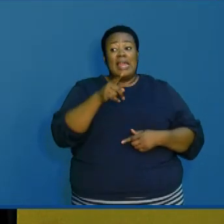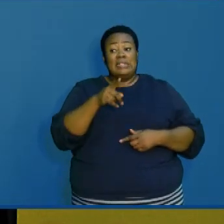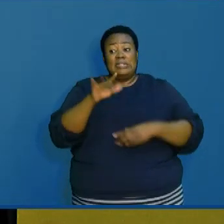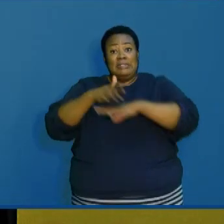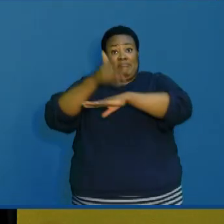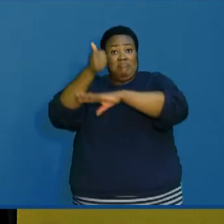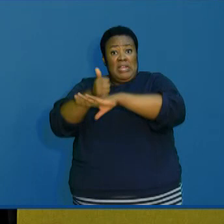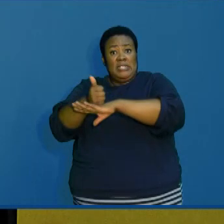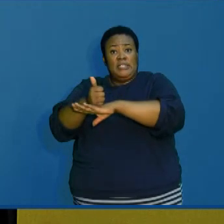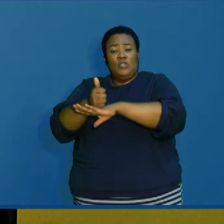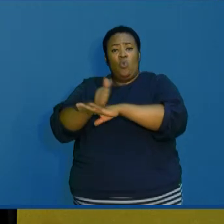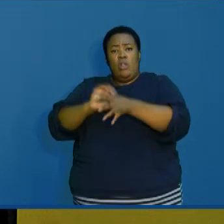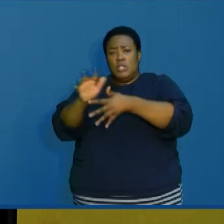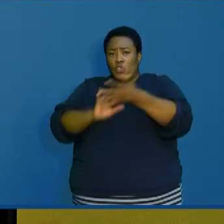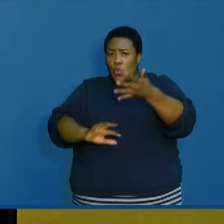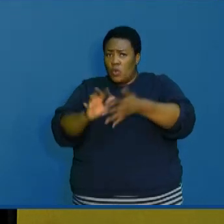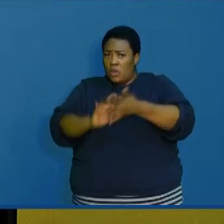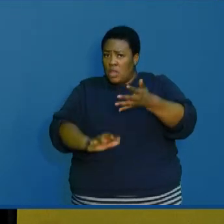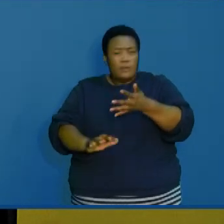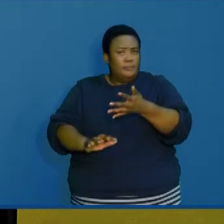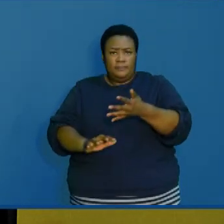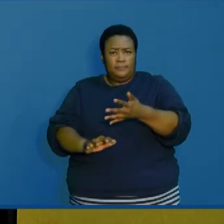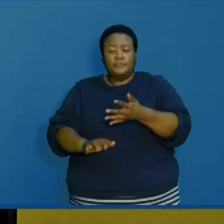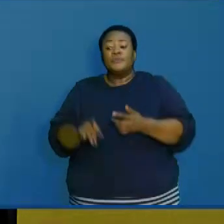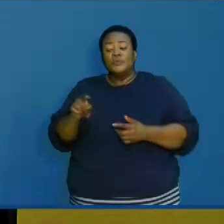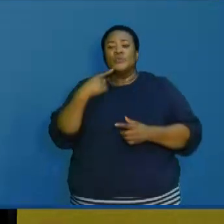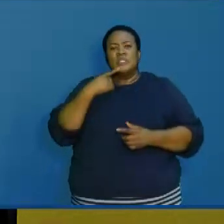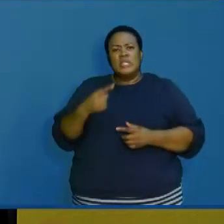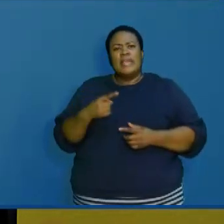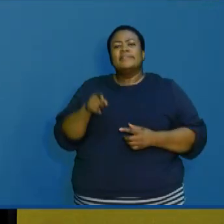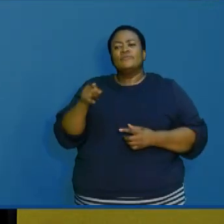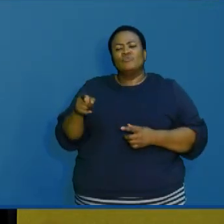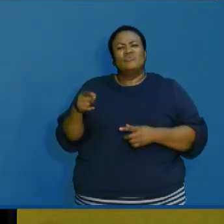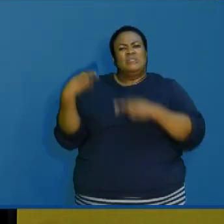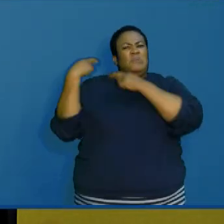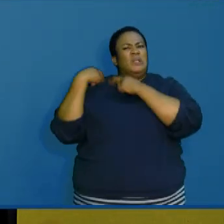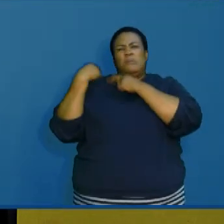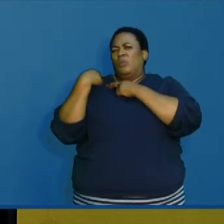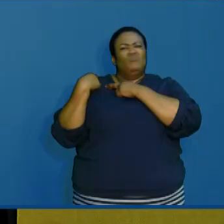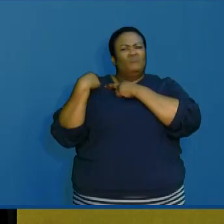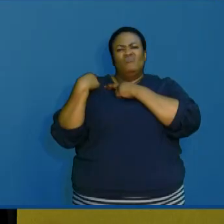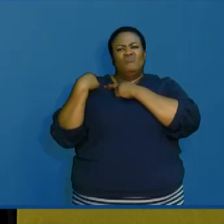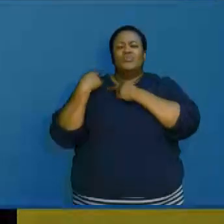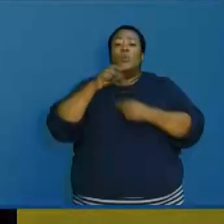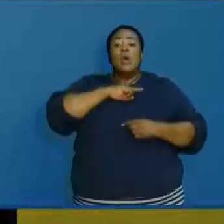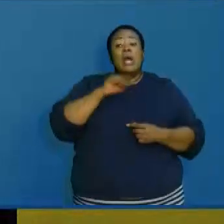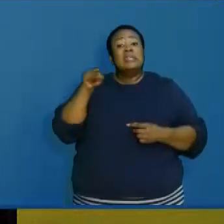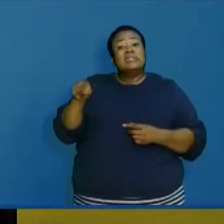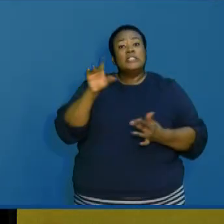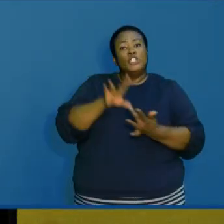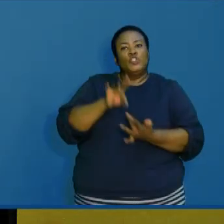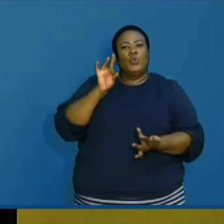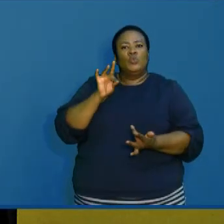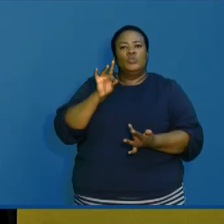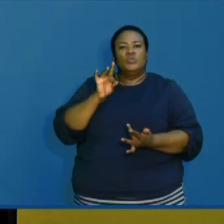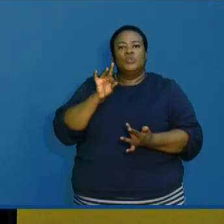the text. What you need to do is, she is irresponsible because she chose to stay